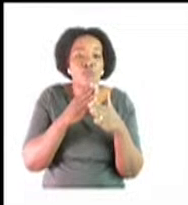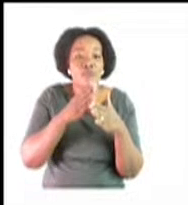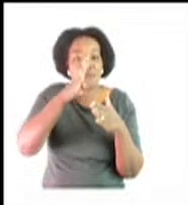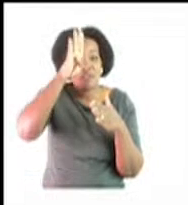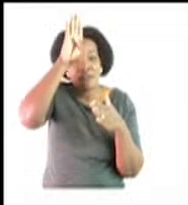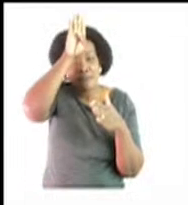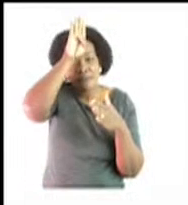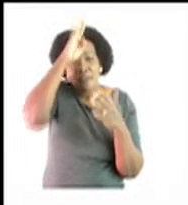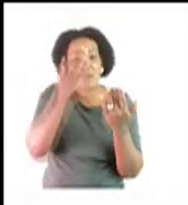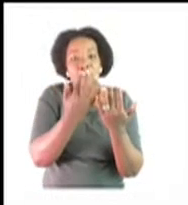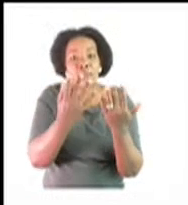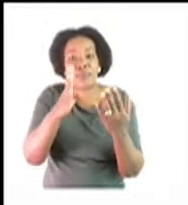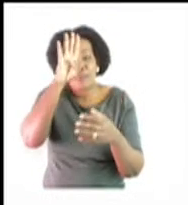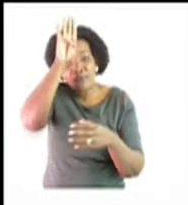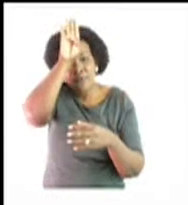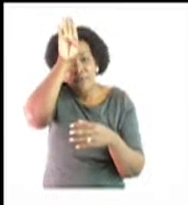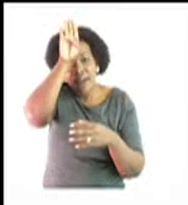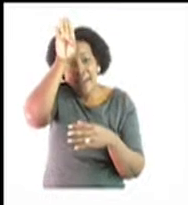a